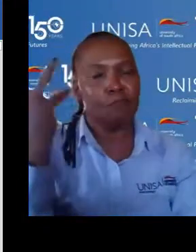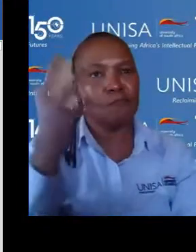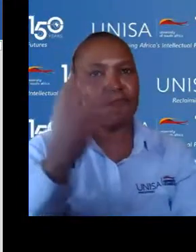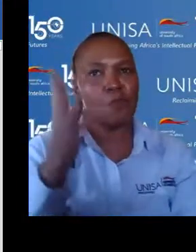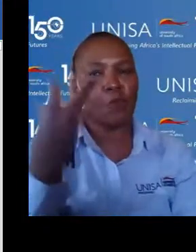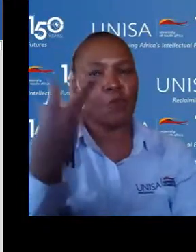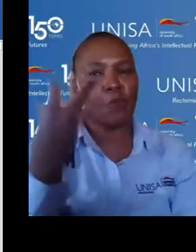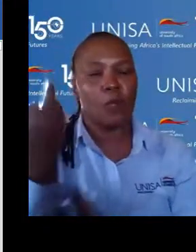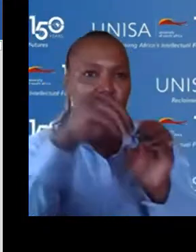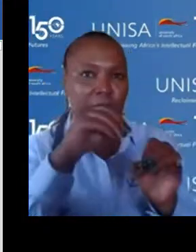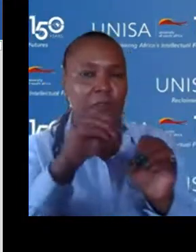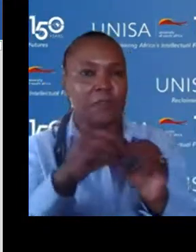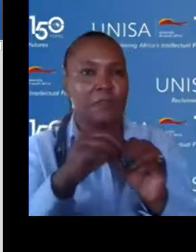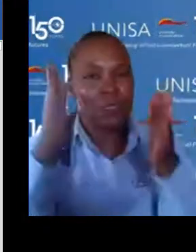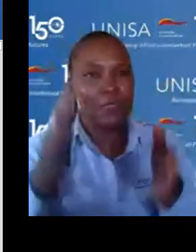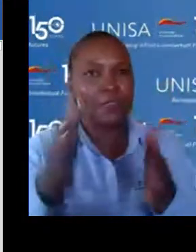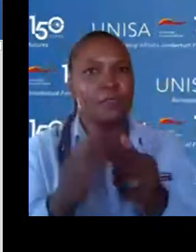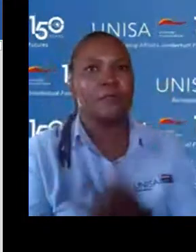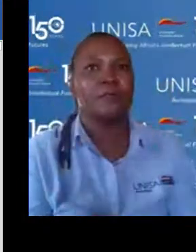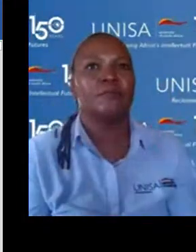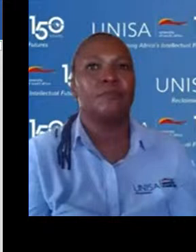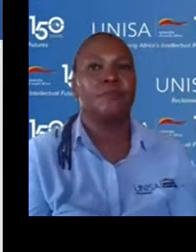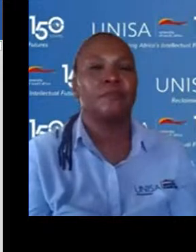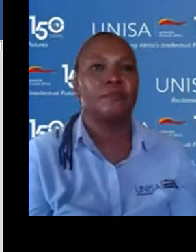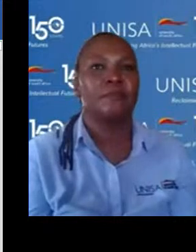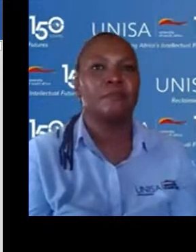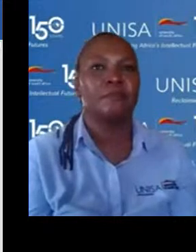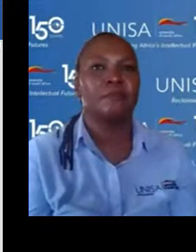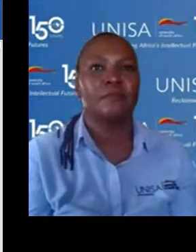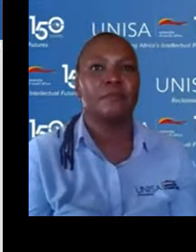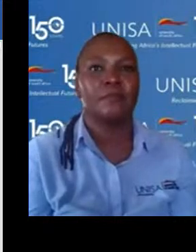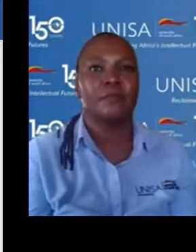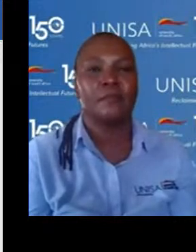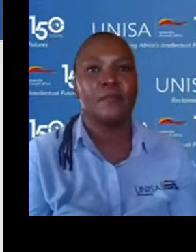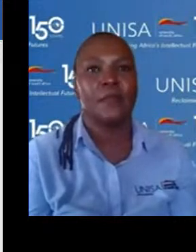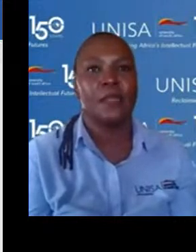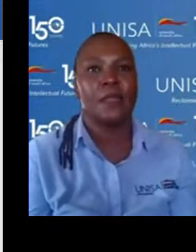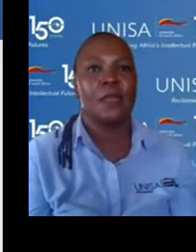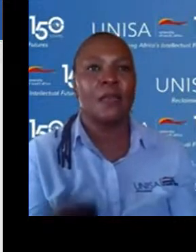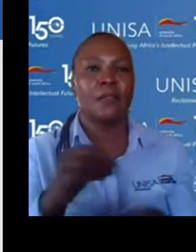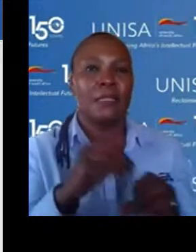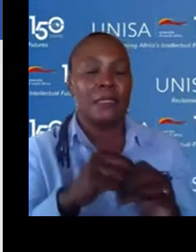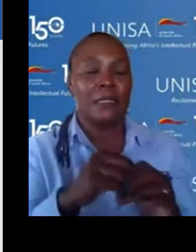showcasing a perfect blend of clarity, insightful content,